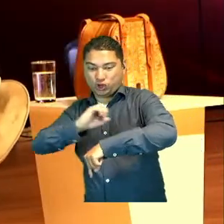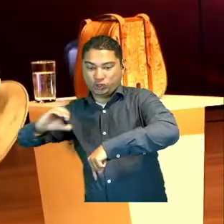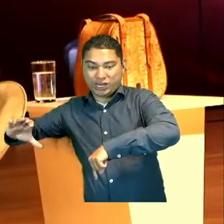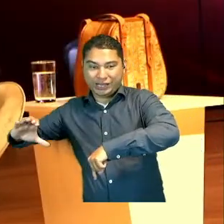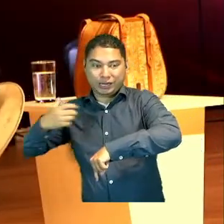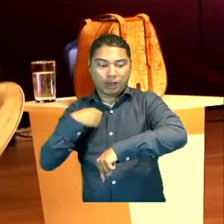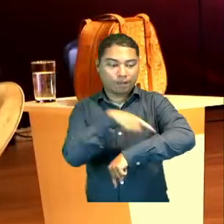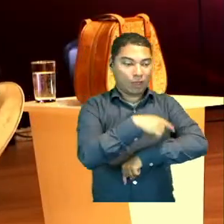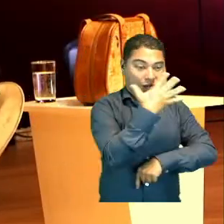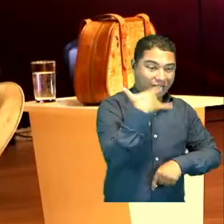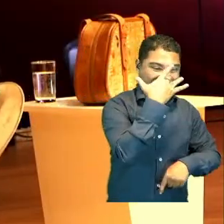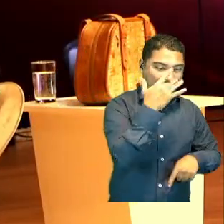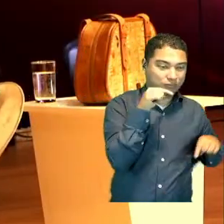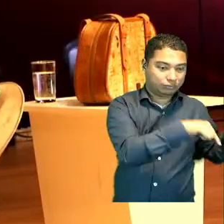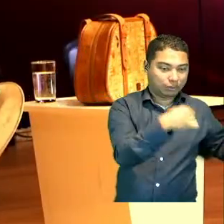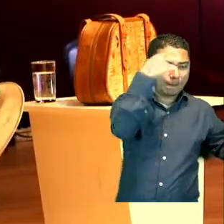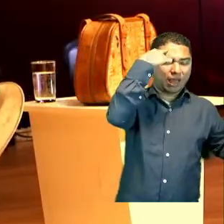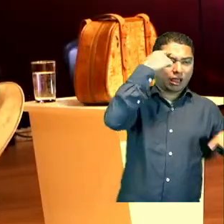peoples?